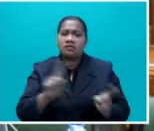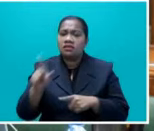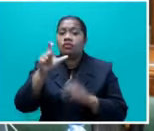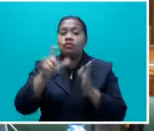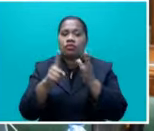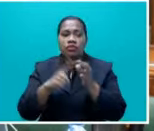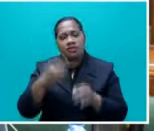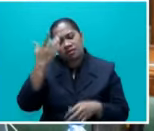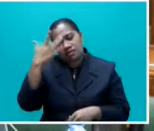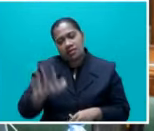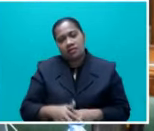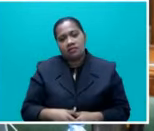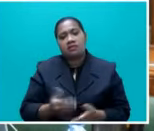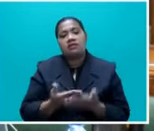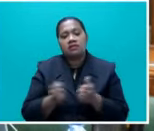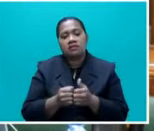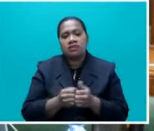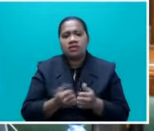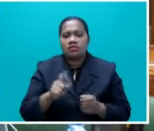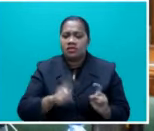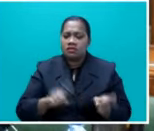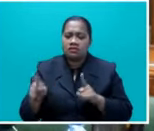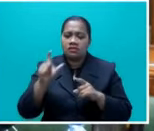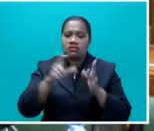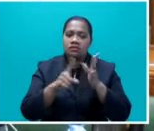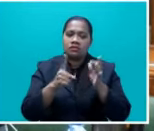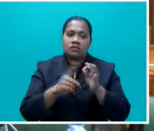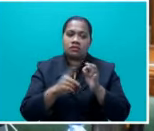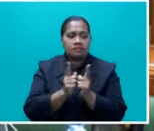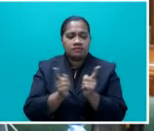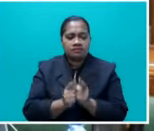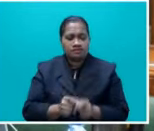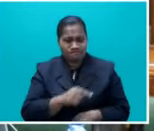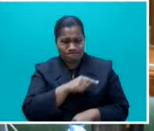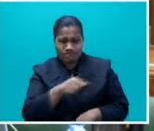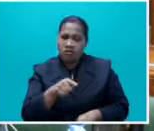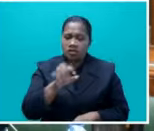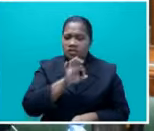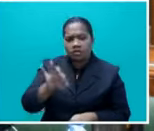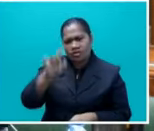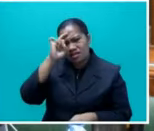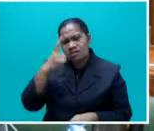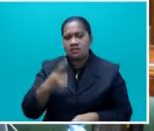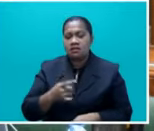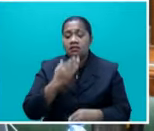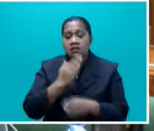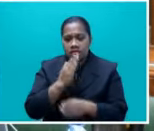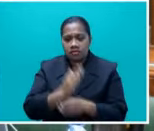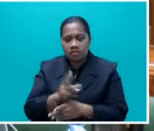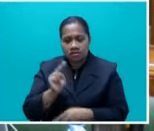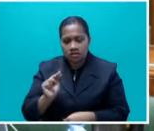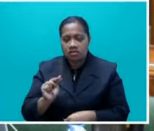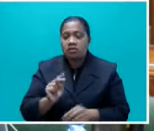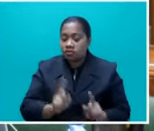I don't know how many have been to a COP meeting, Madam Speaker. They do not understand the scope of work required to attend a